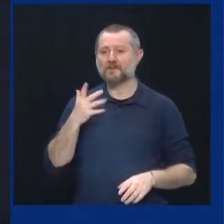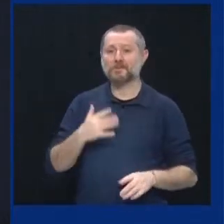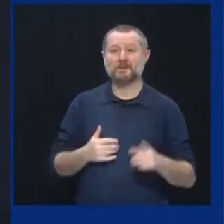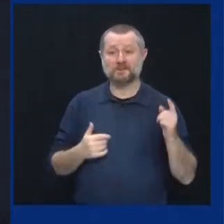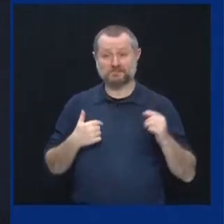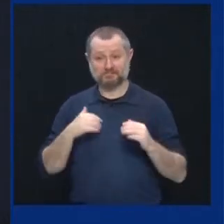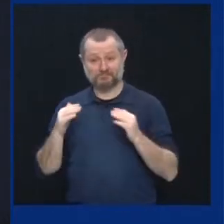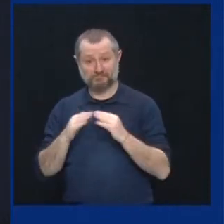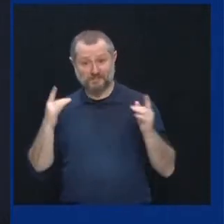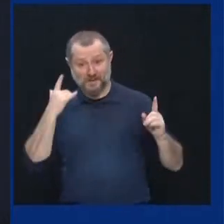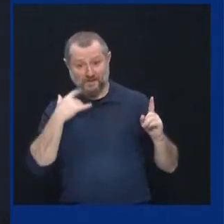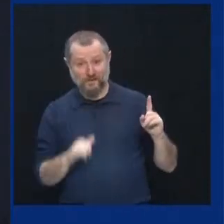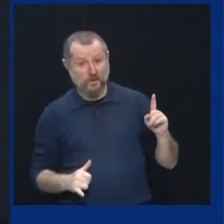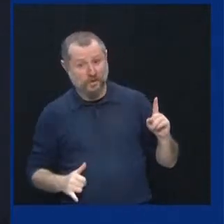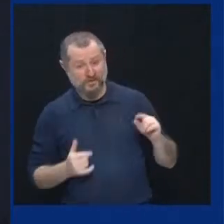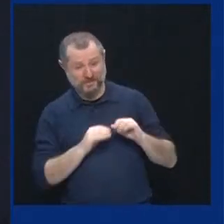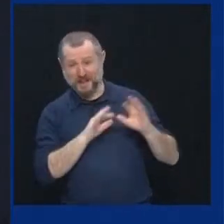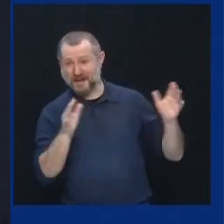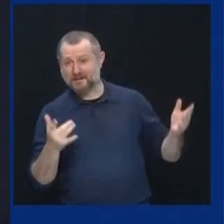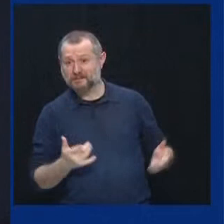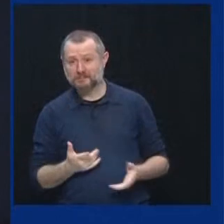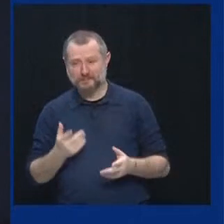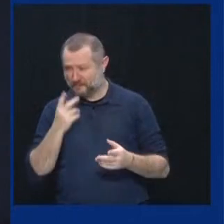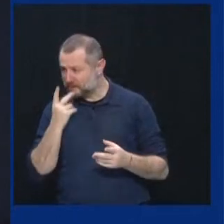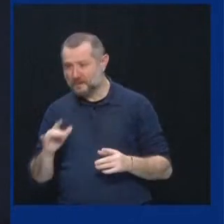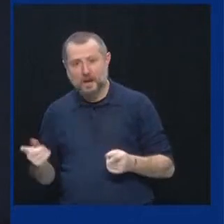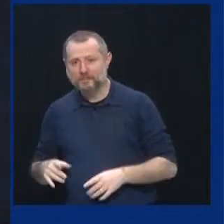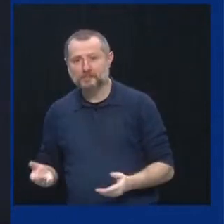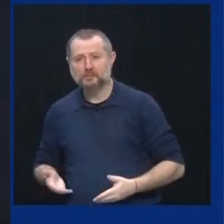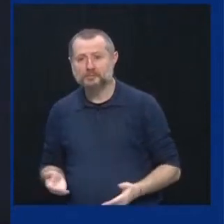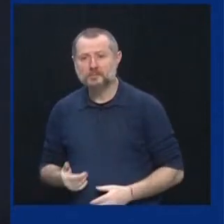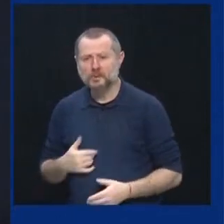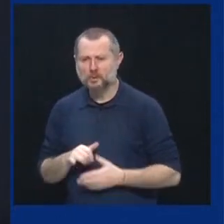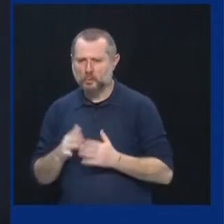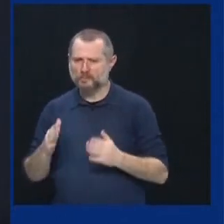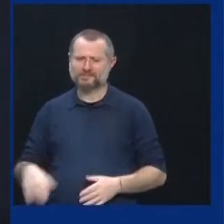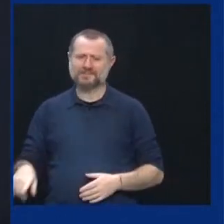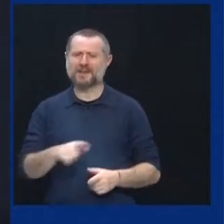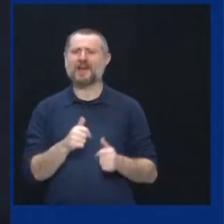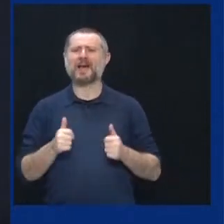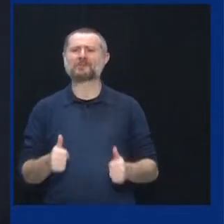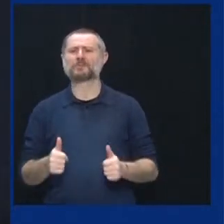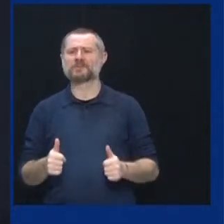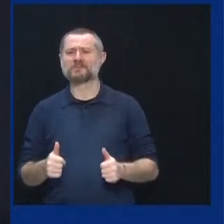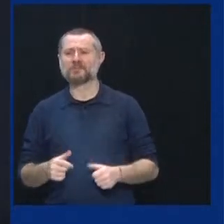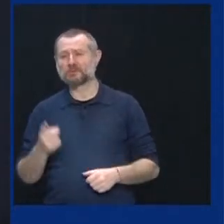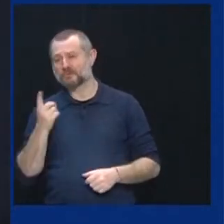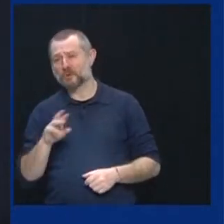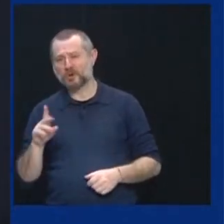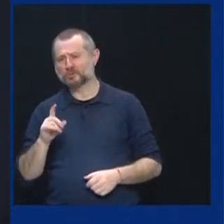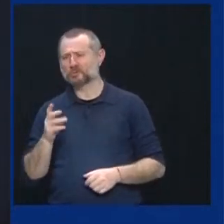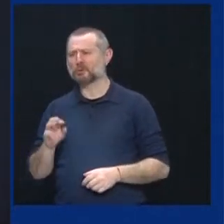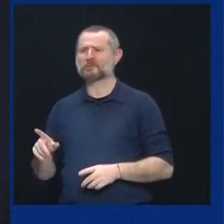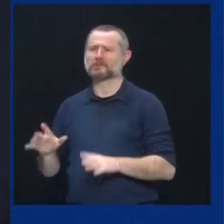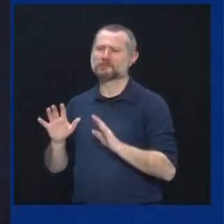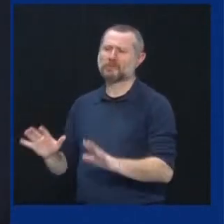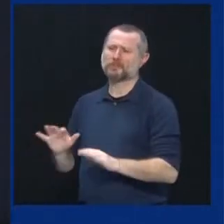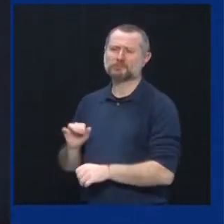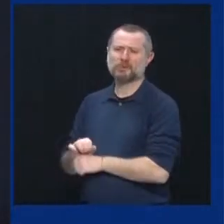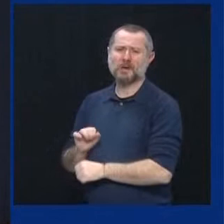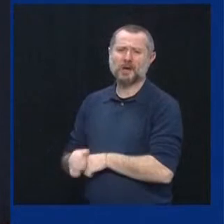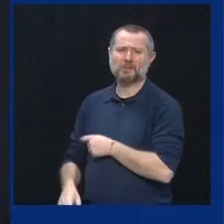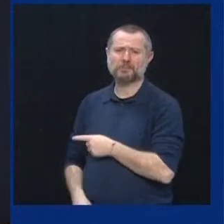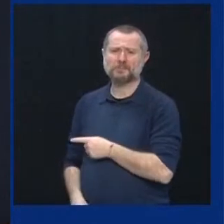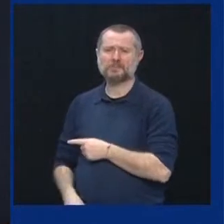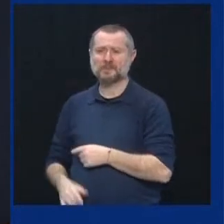in today. New Yorkers did a phenomenal job. Dr. Zucker did a phenomenal job. That is